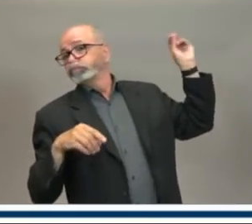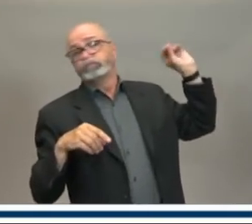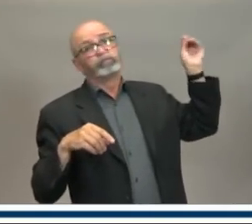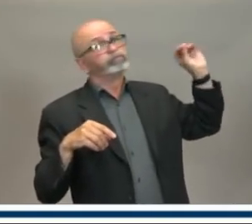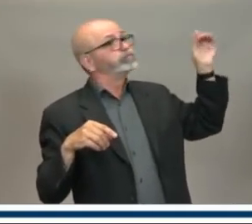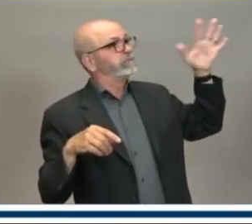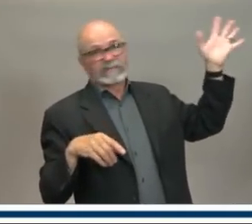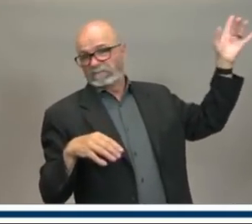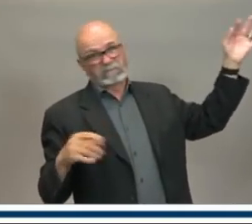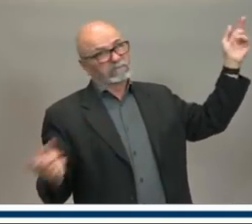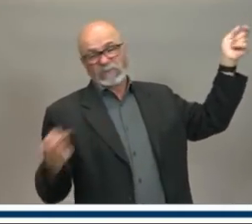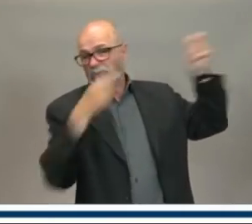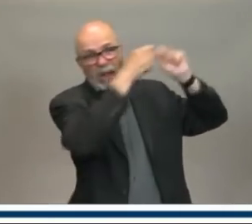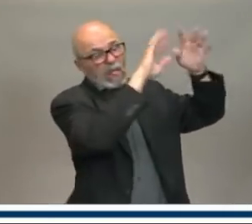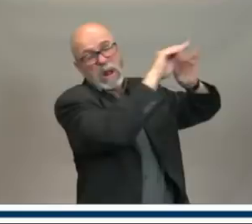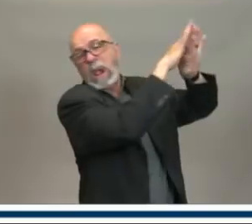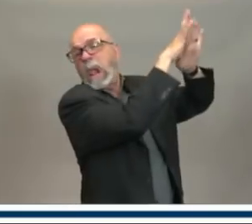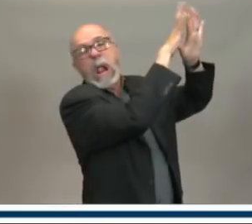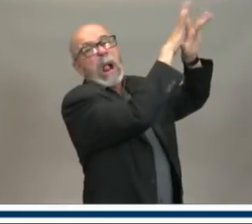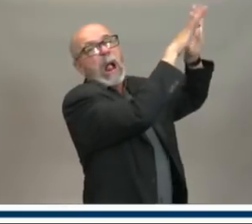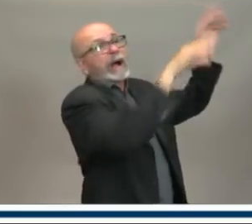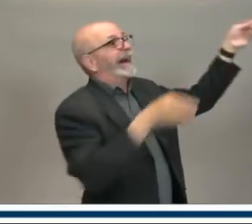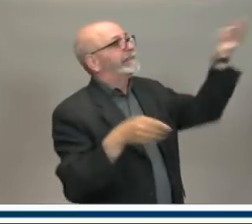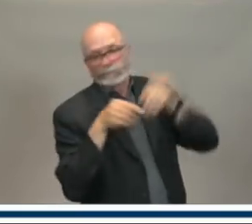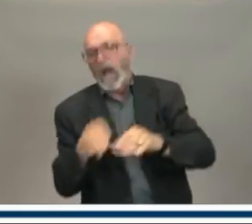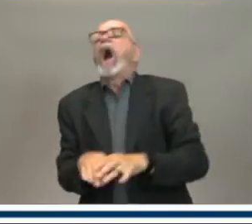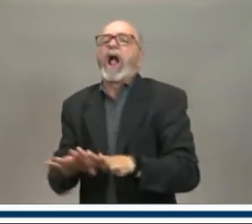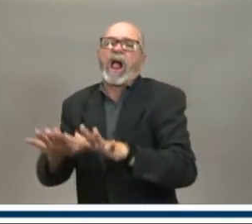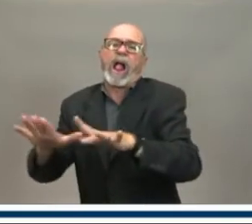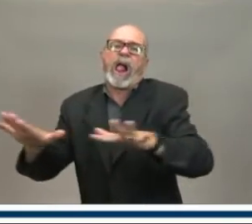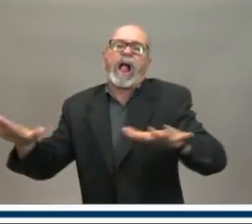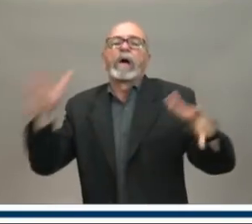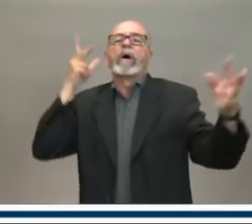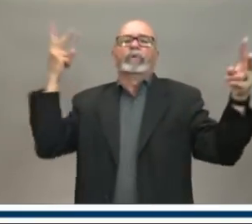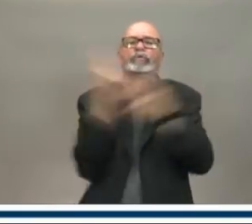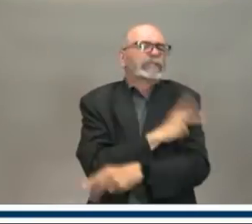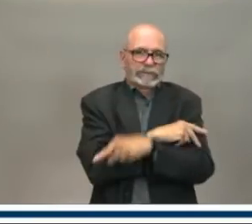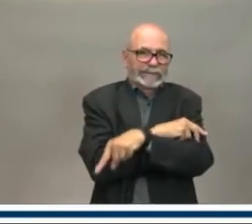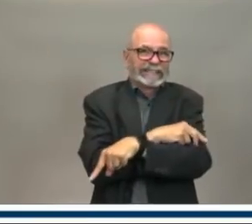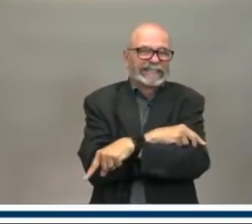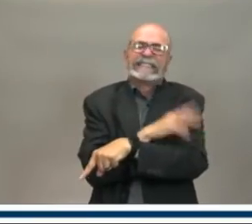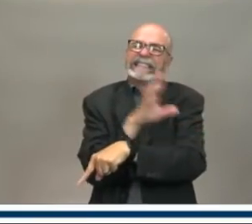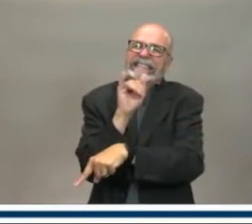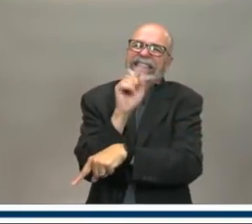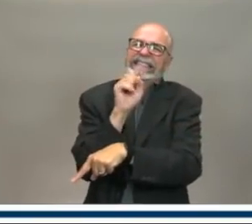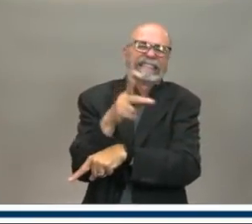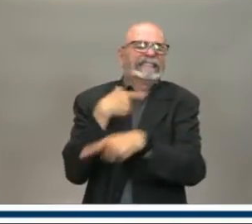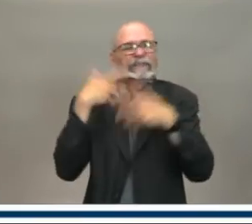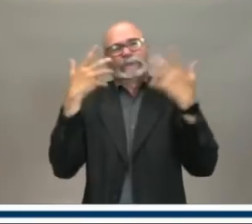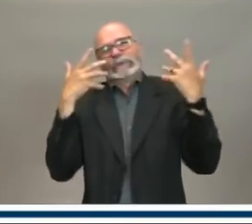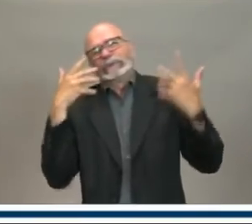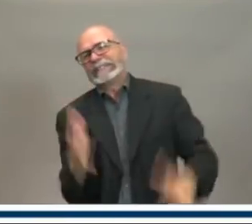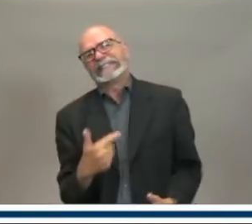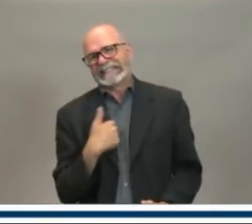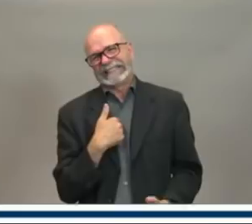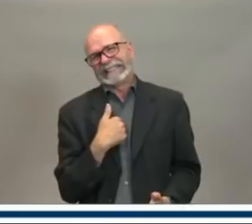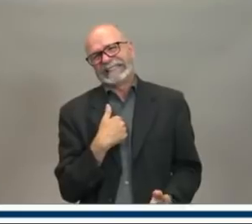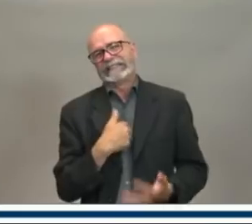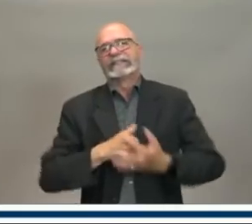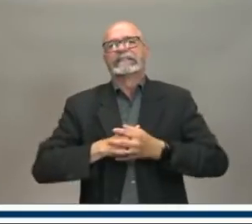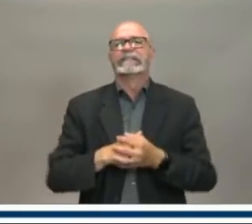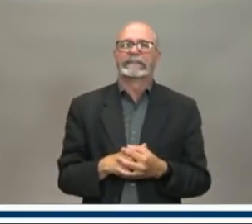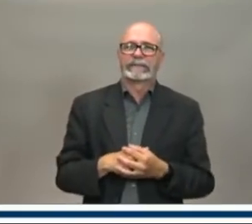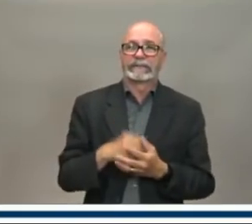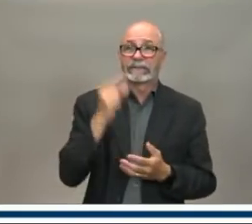high risk of introduction and continued introduction back into our provinces. And we know